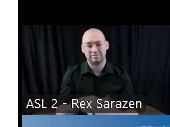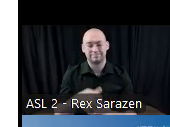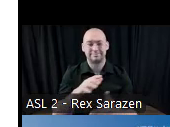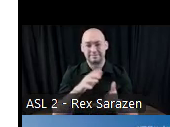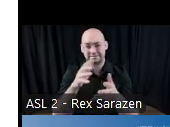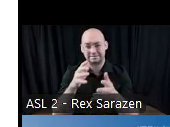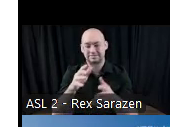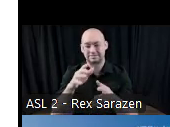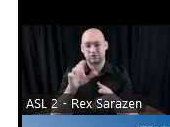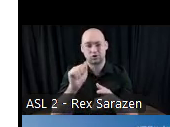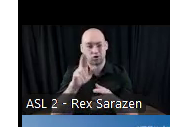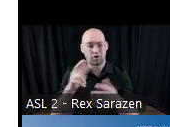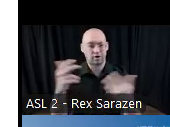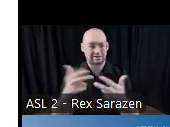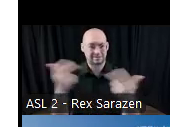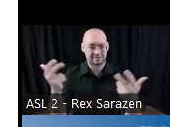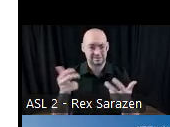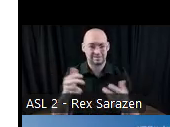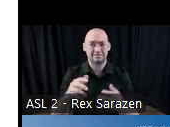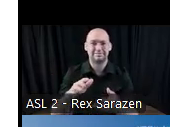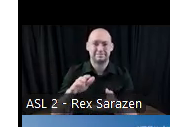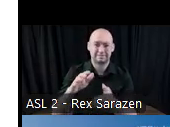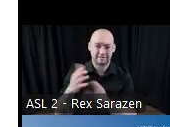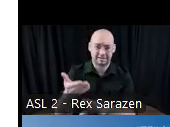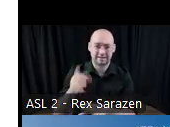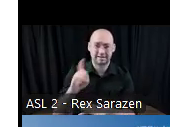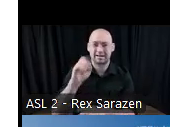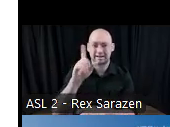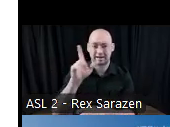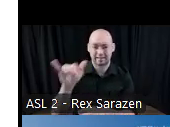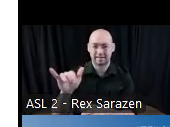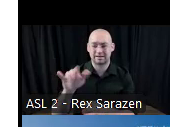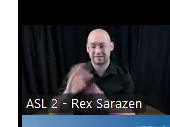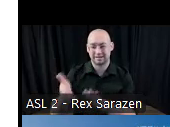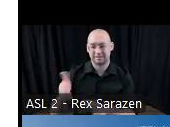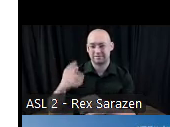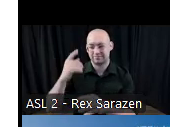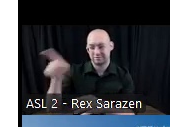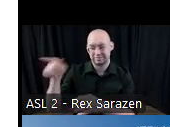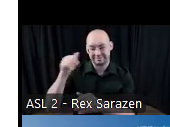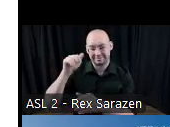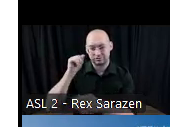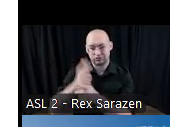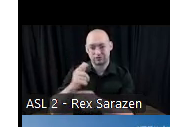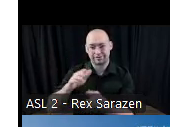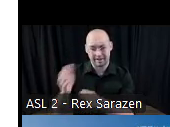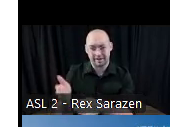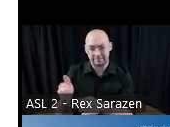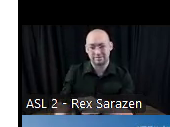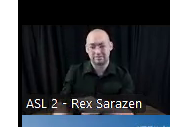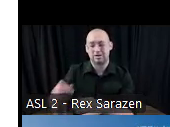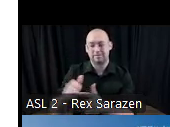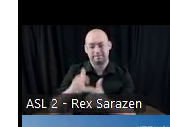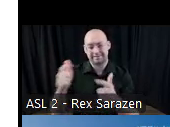that resulted in the loss and death of her sister, she underwent major surgery from her